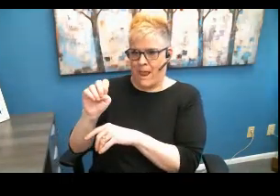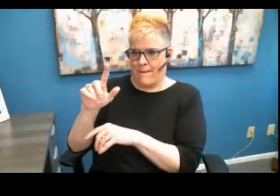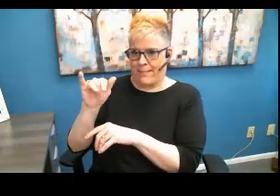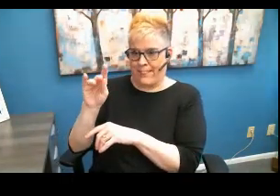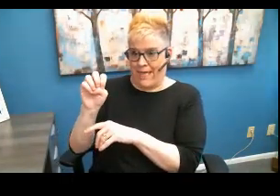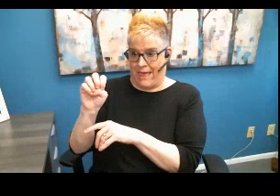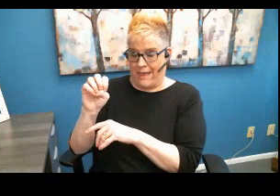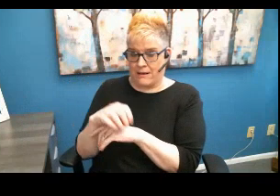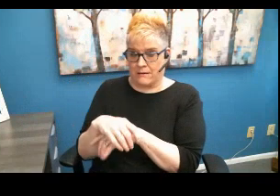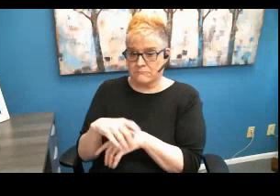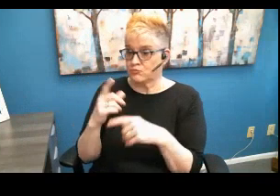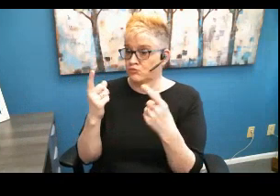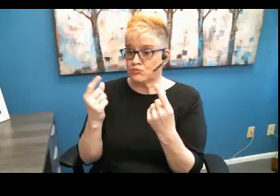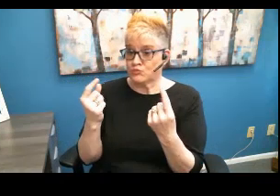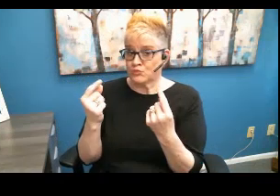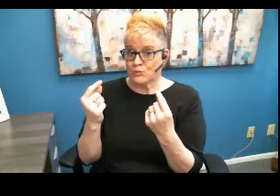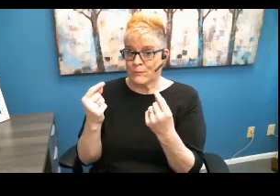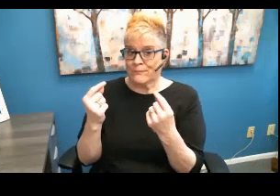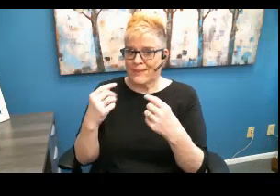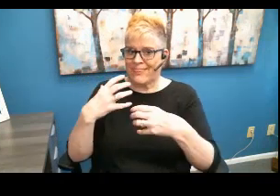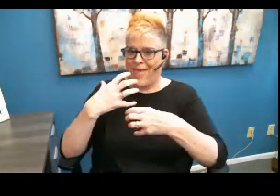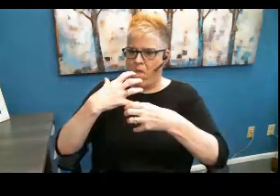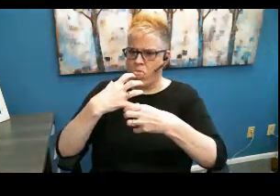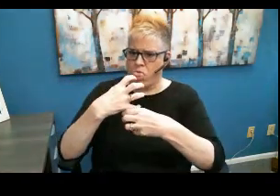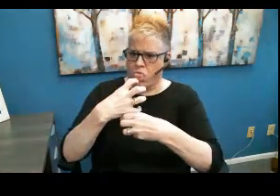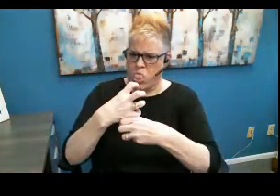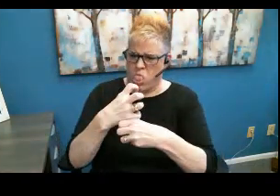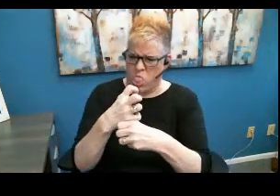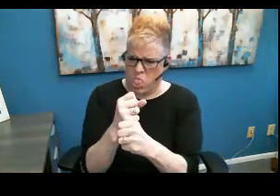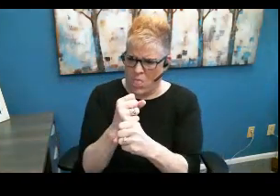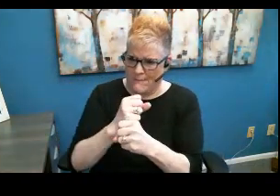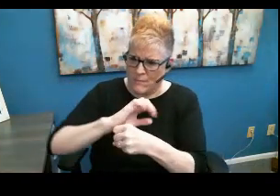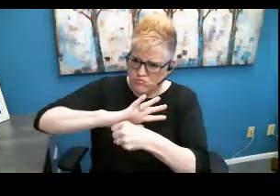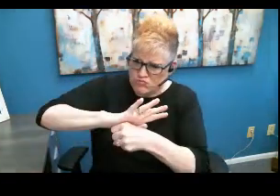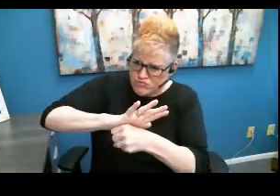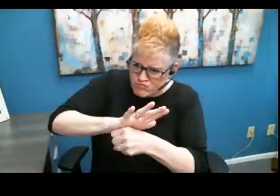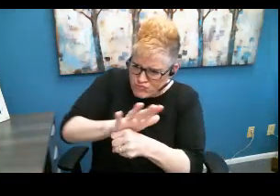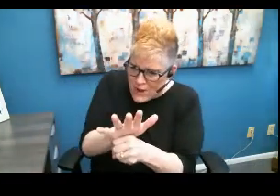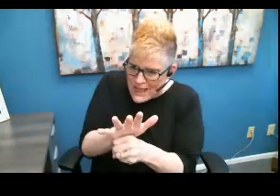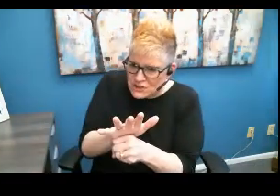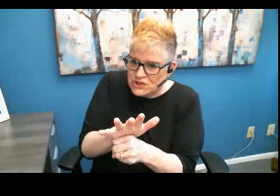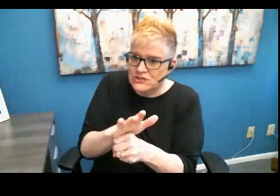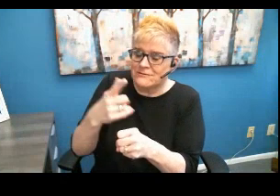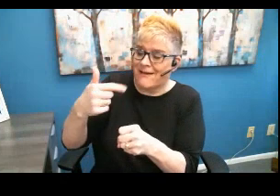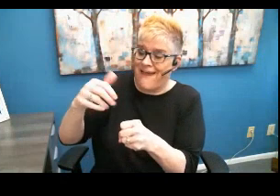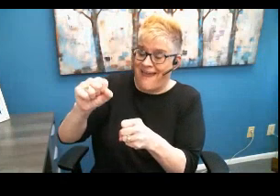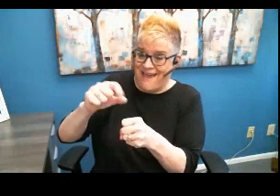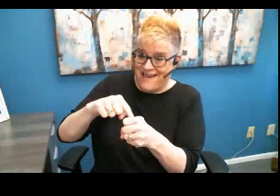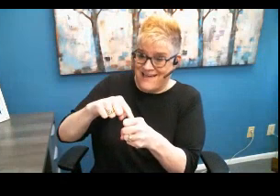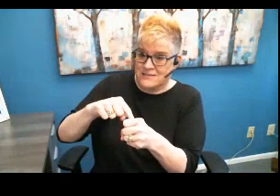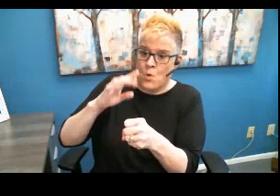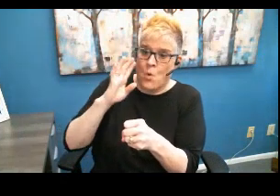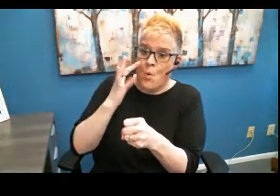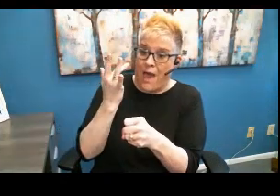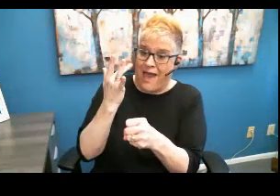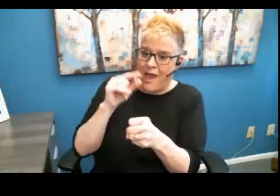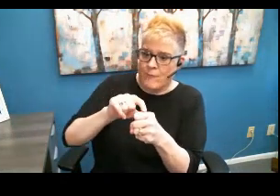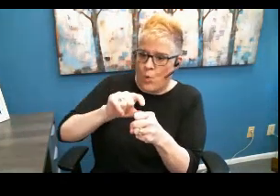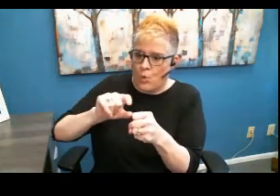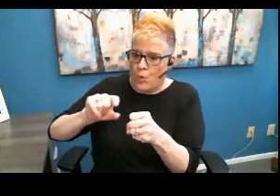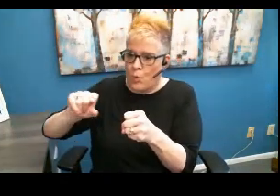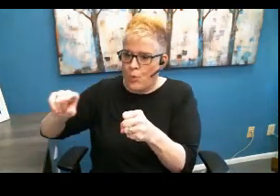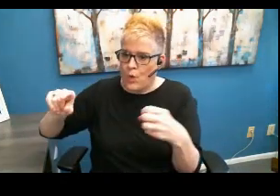is then compress the gas to get it at a higher pressure to be able to flow through the pipelines and